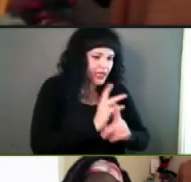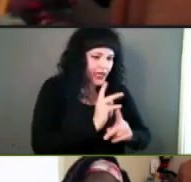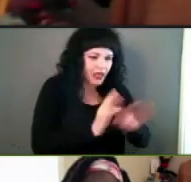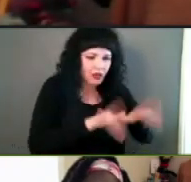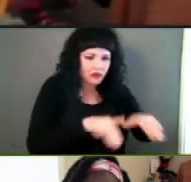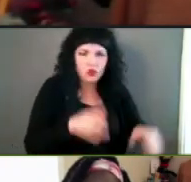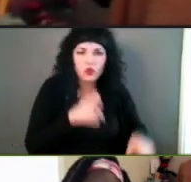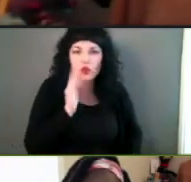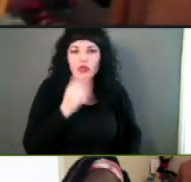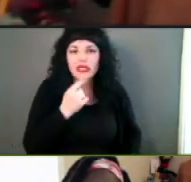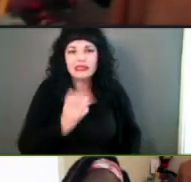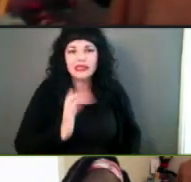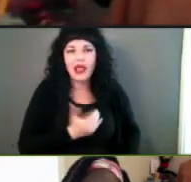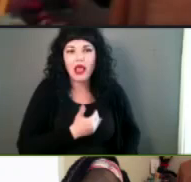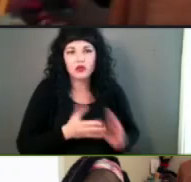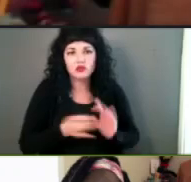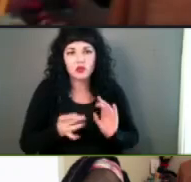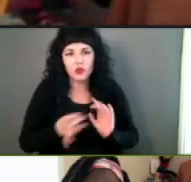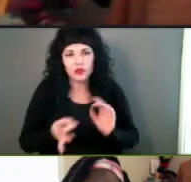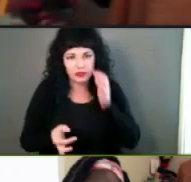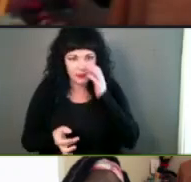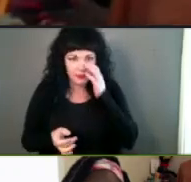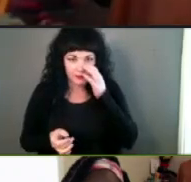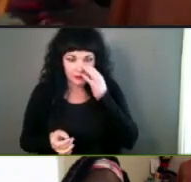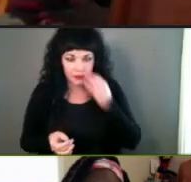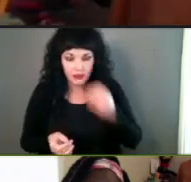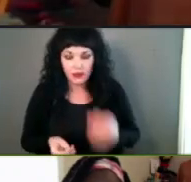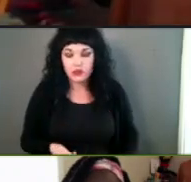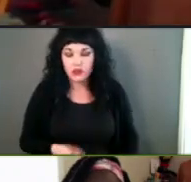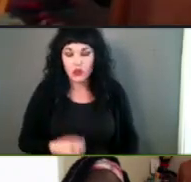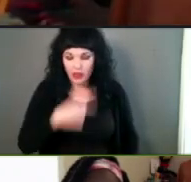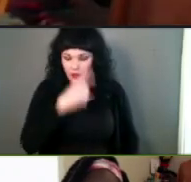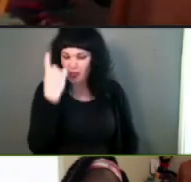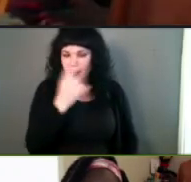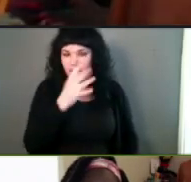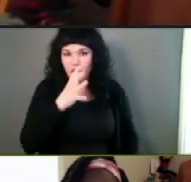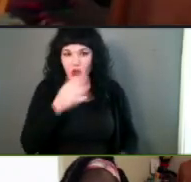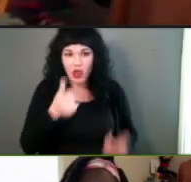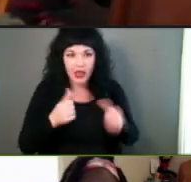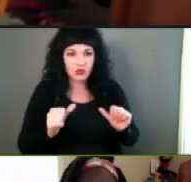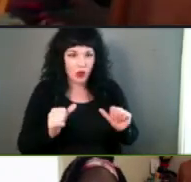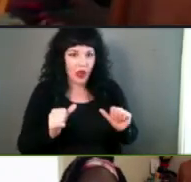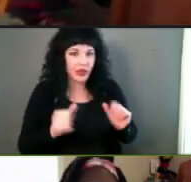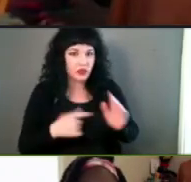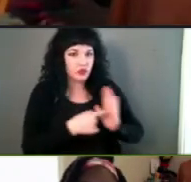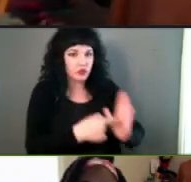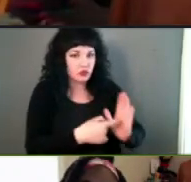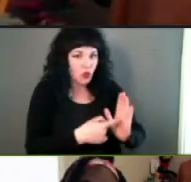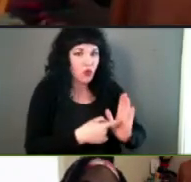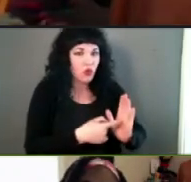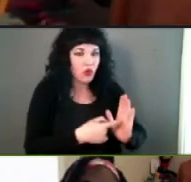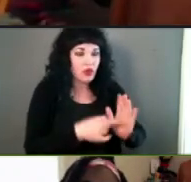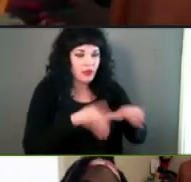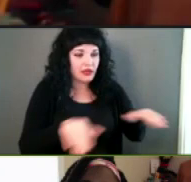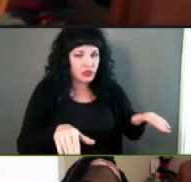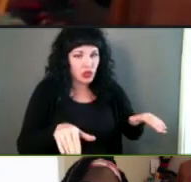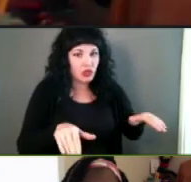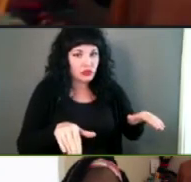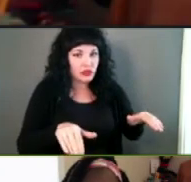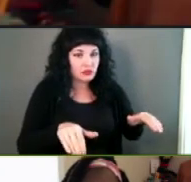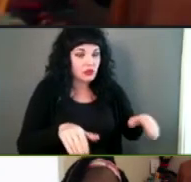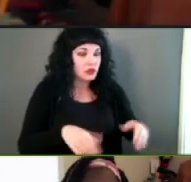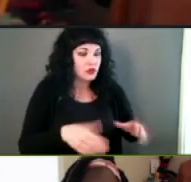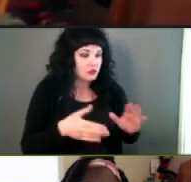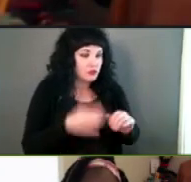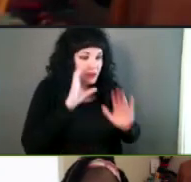children, I try to remember to tell my children stories and show them images of past resistance. I want them to know